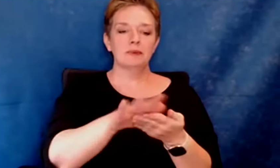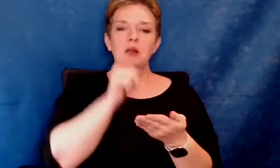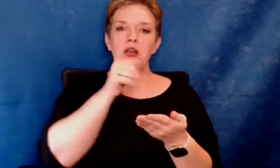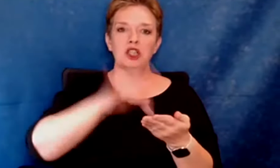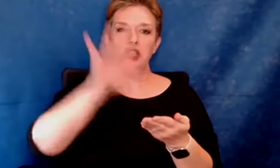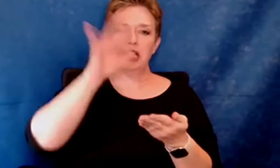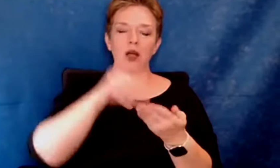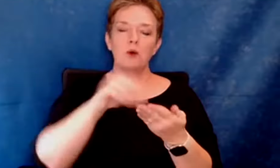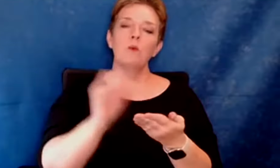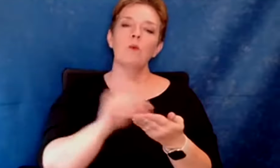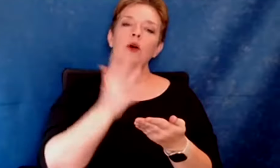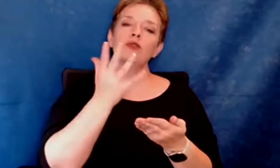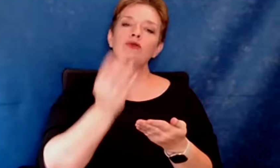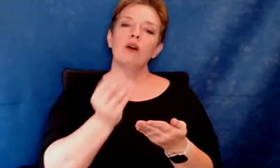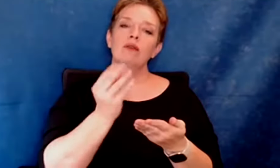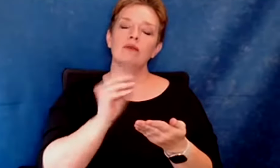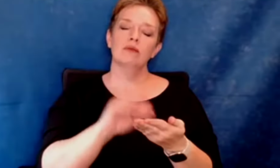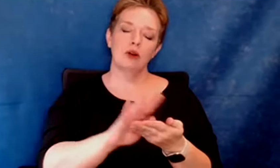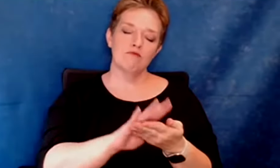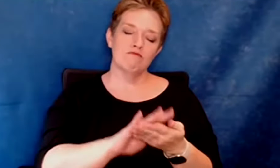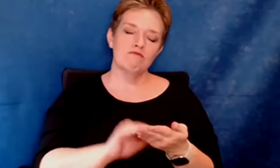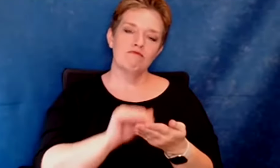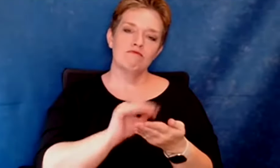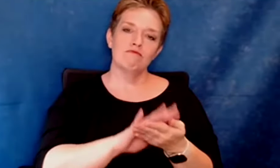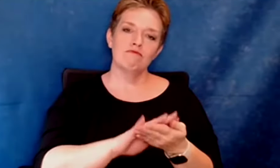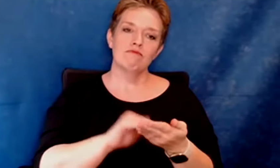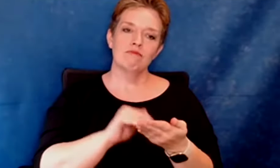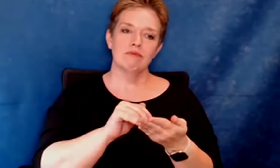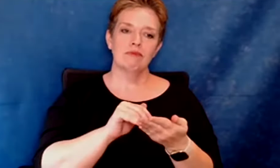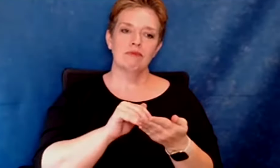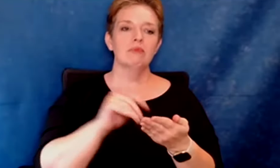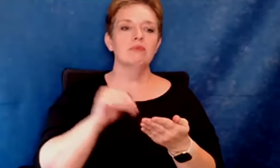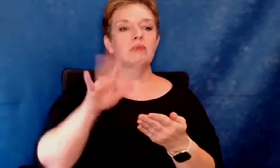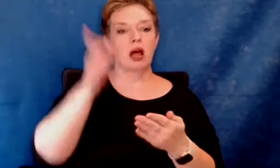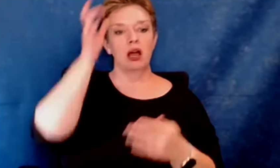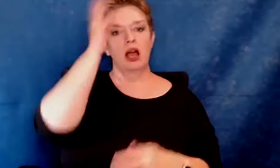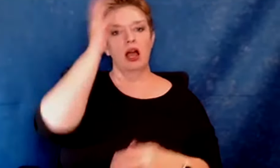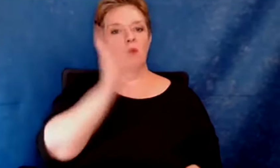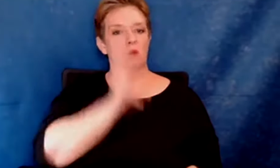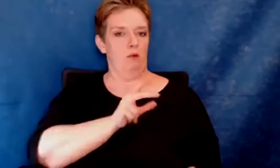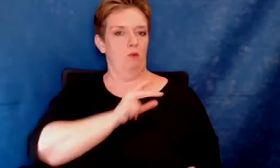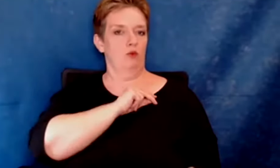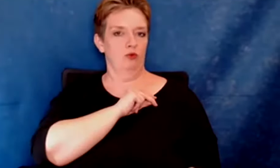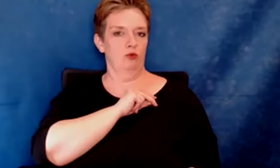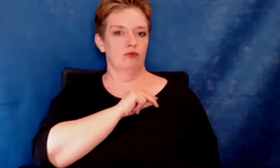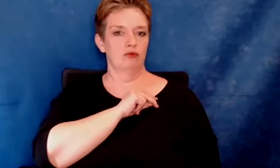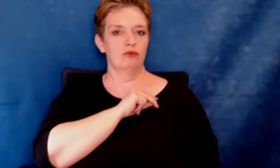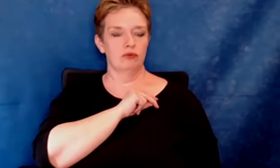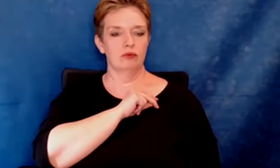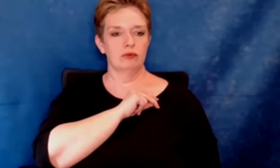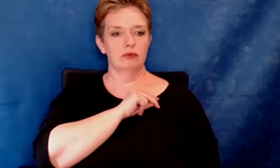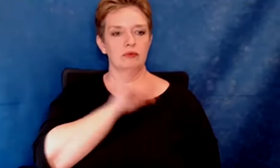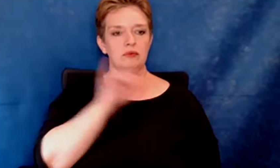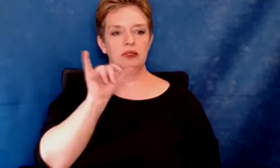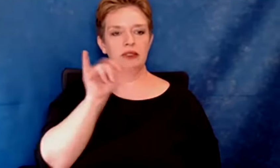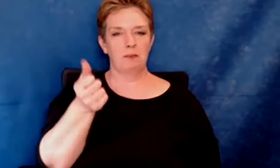finish there, kind of give a little twinkle as well. Meant to be a brooch similar to this one